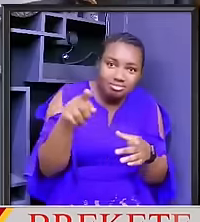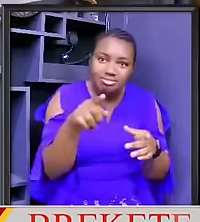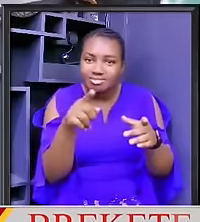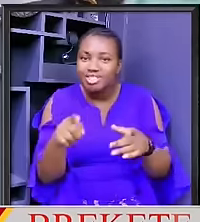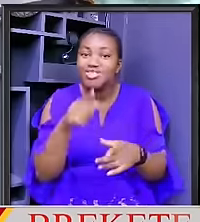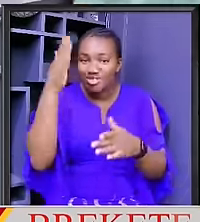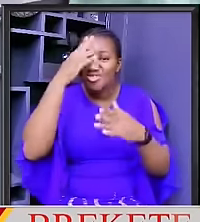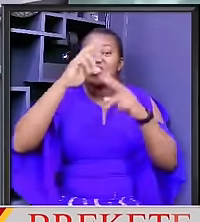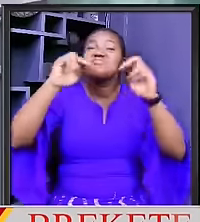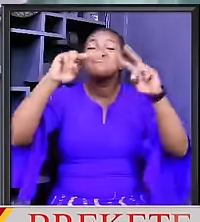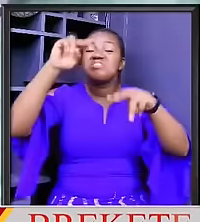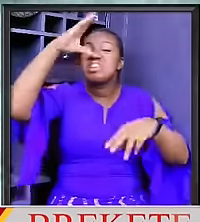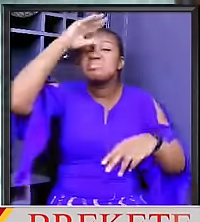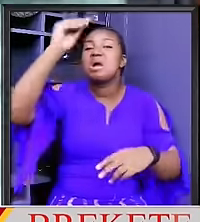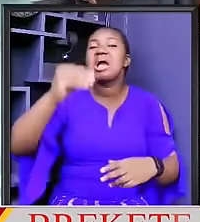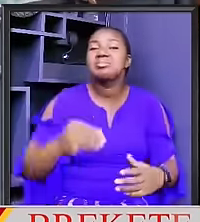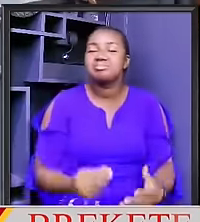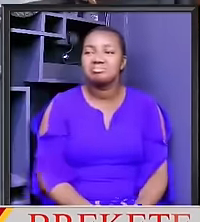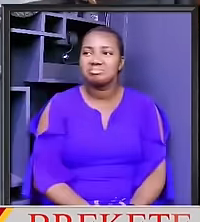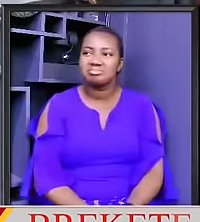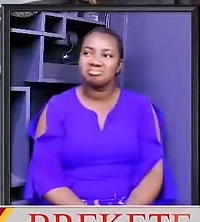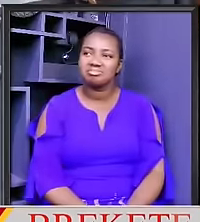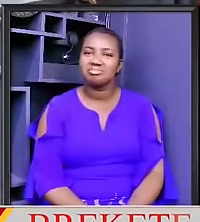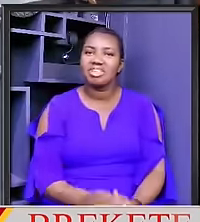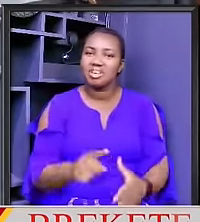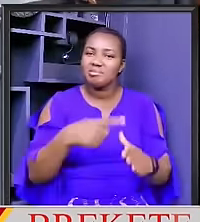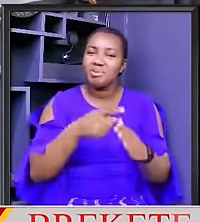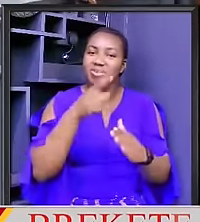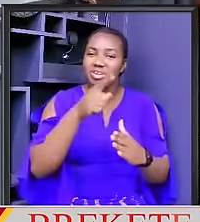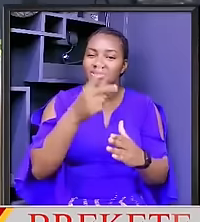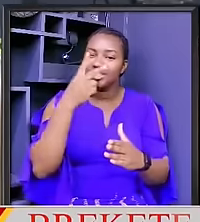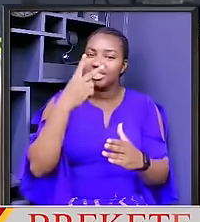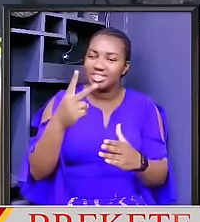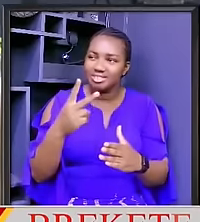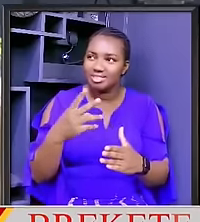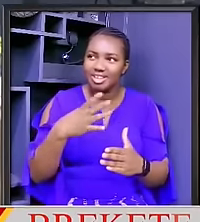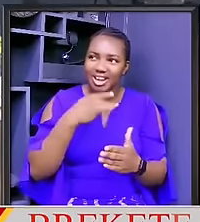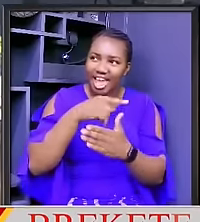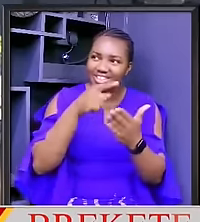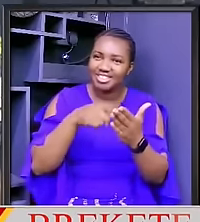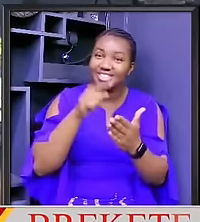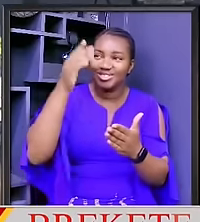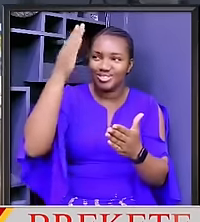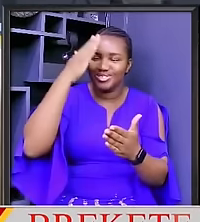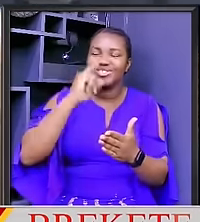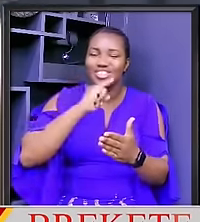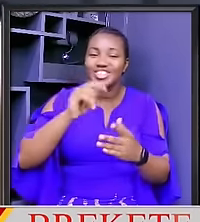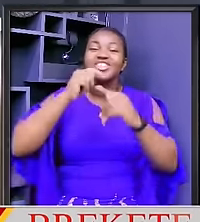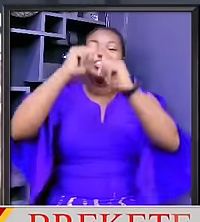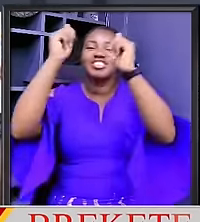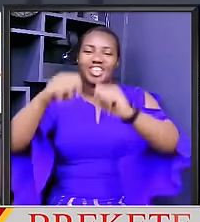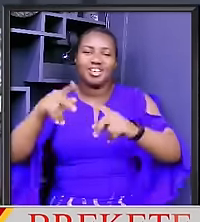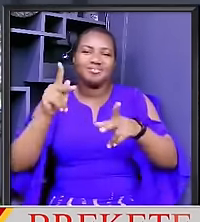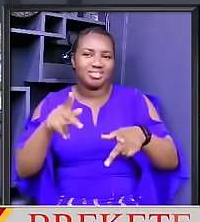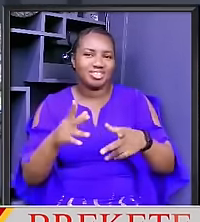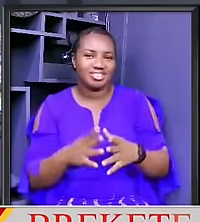see, you know, say na village man. But when you see like this, you know, say na township Percy.